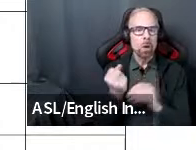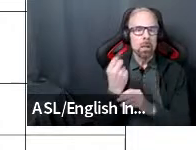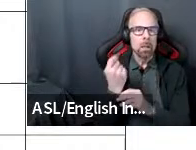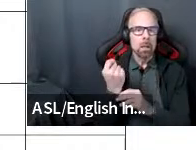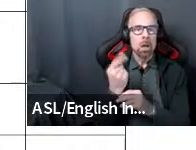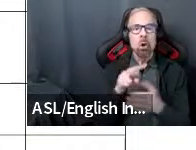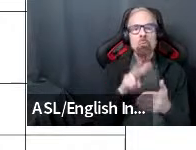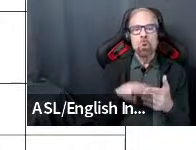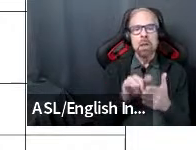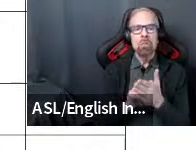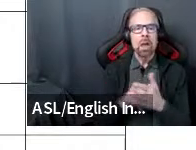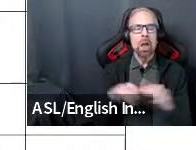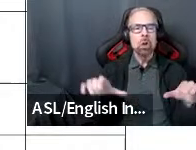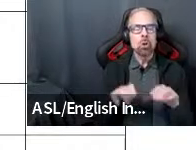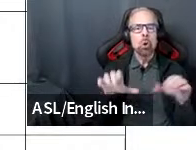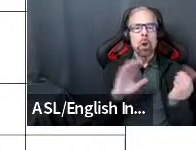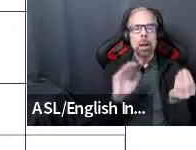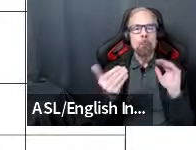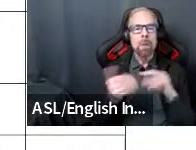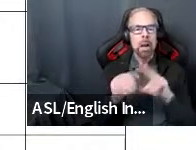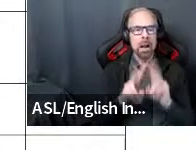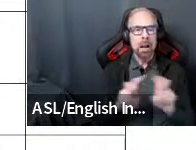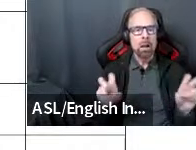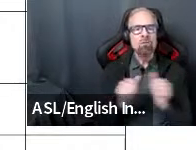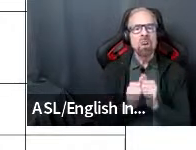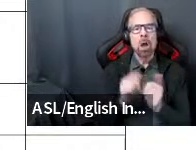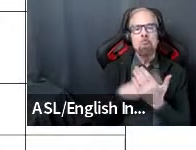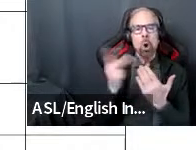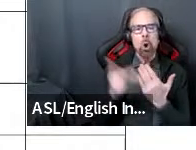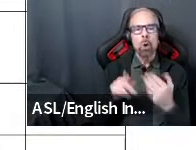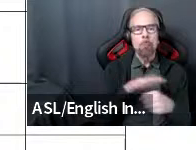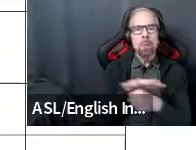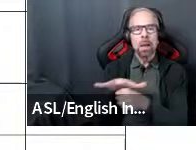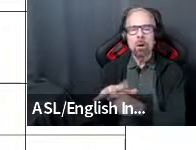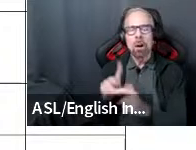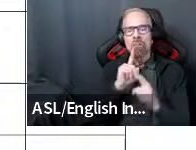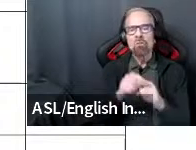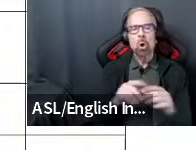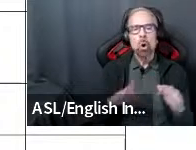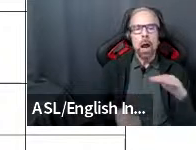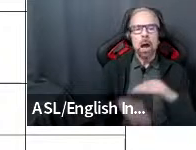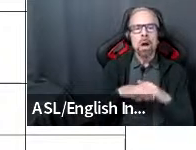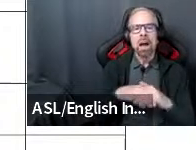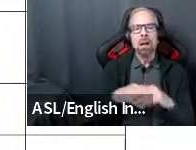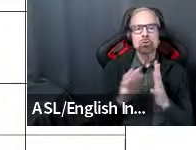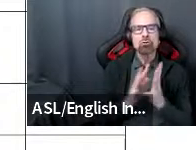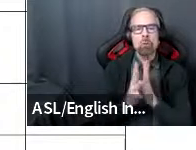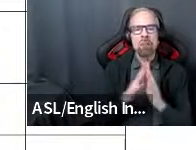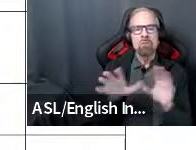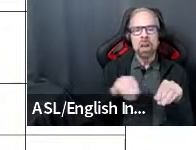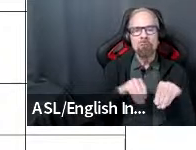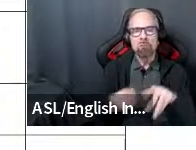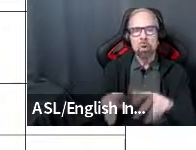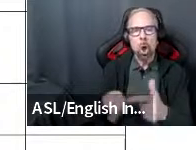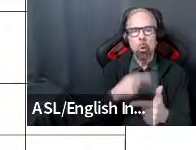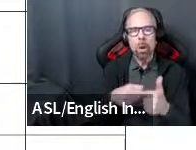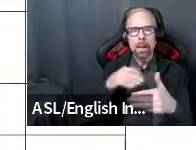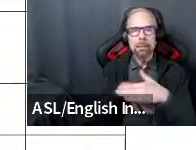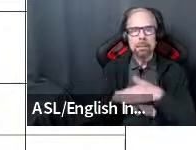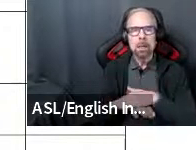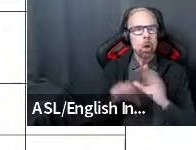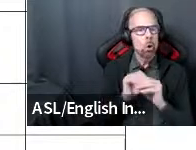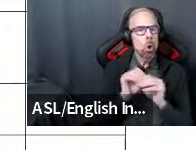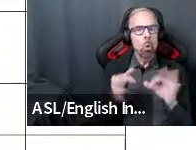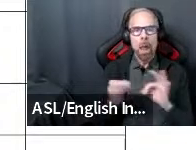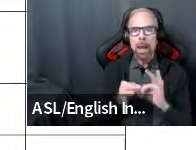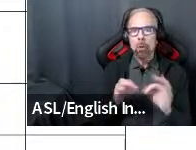reads, conduct a comparative analysis of program areas to optimize traffic flow and accessibility. There were no language